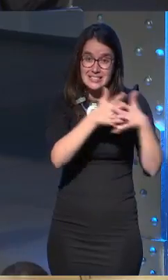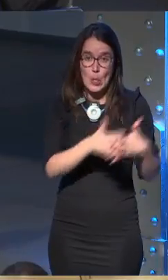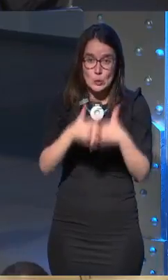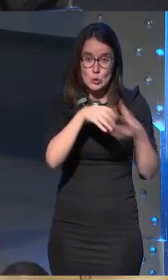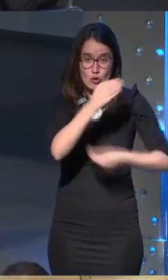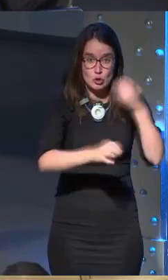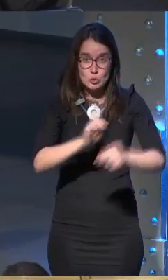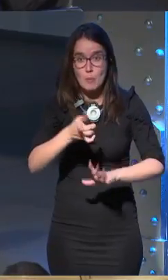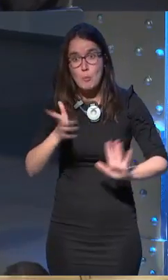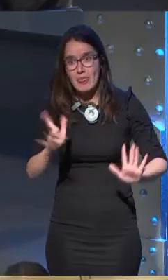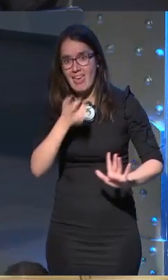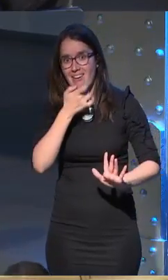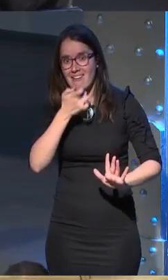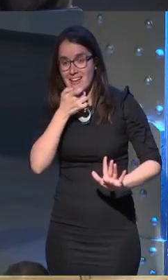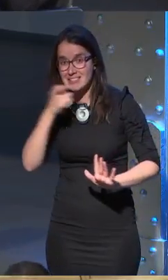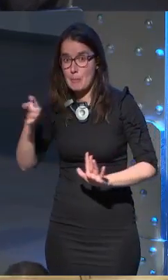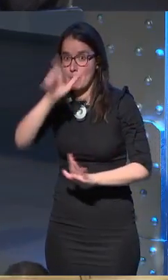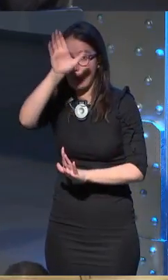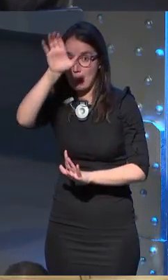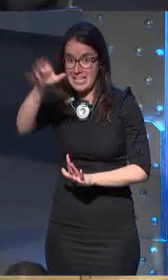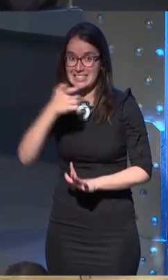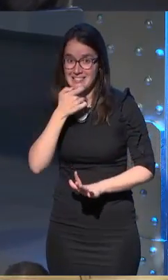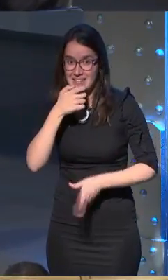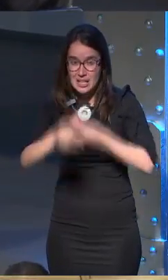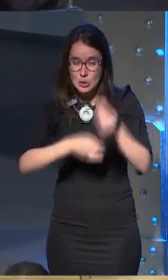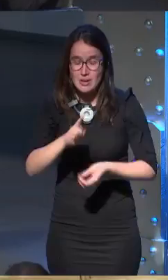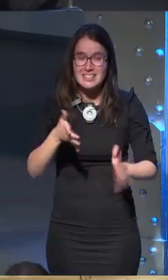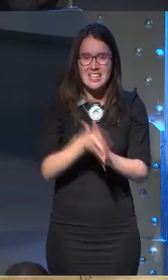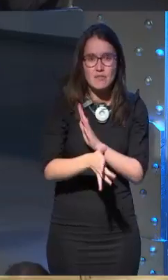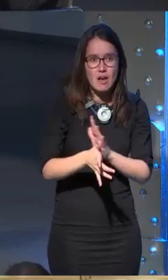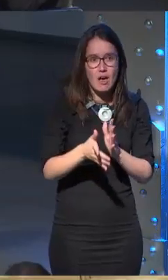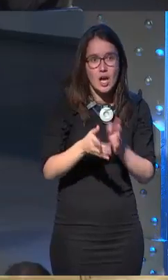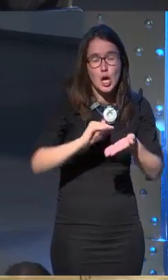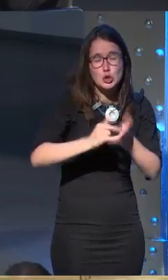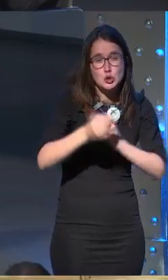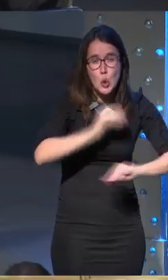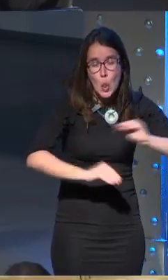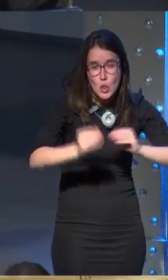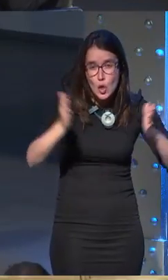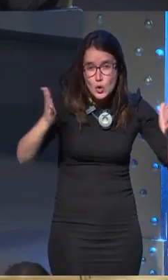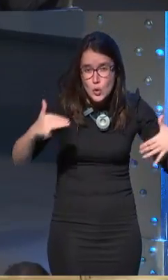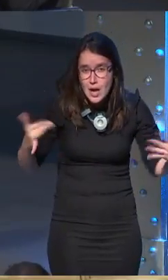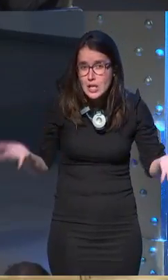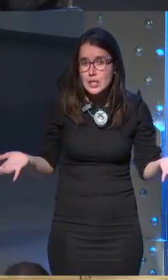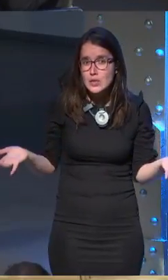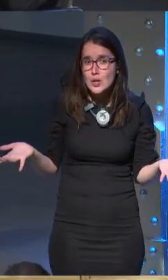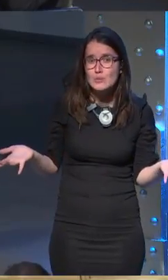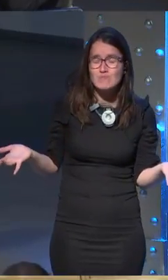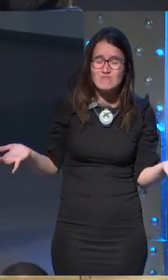Yeah. You mean we were like incorrigible? We were troublemakers? More or less. Yeah, that's probably